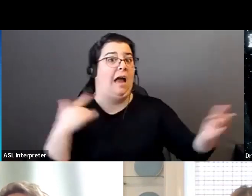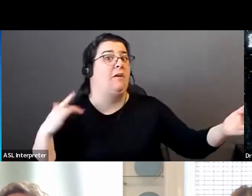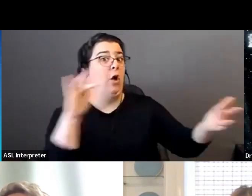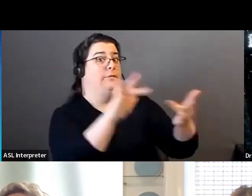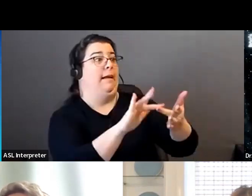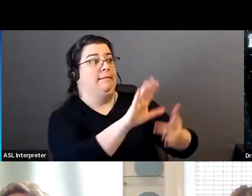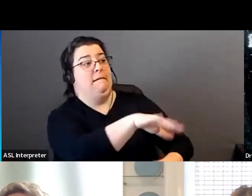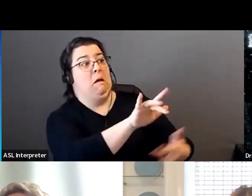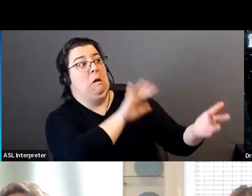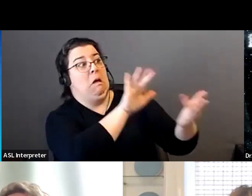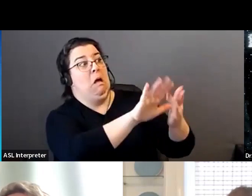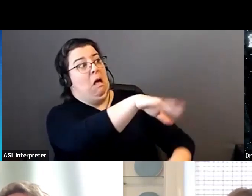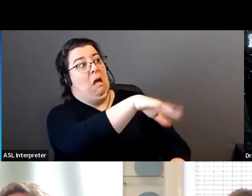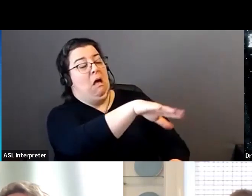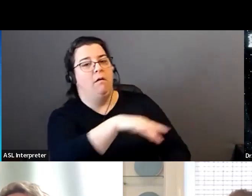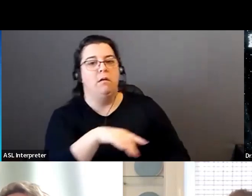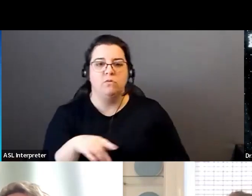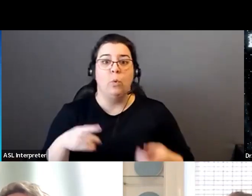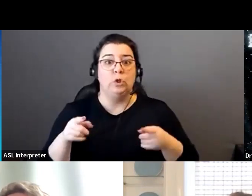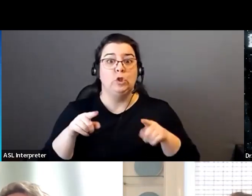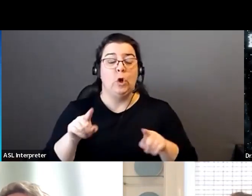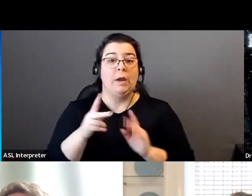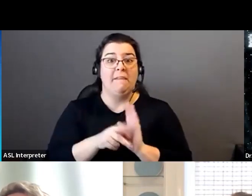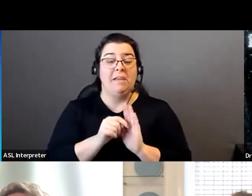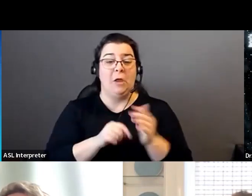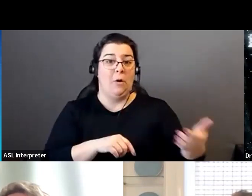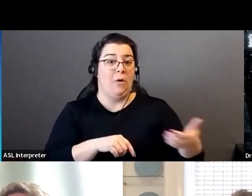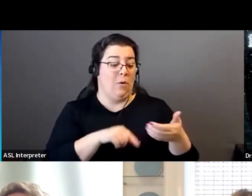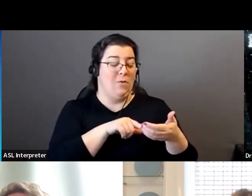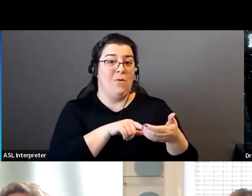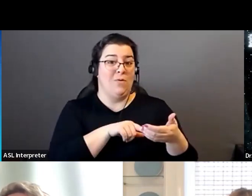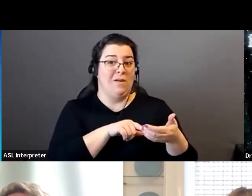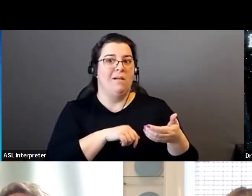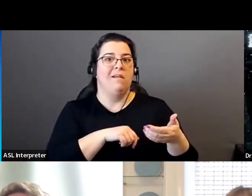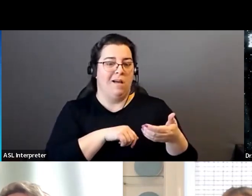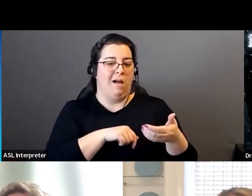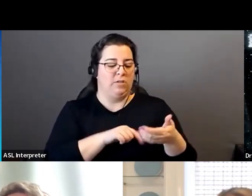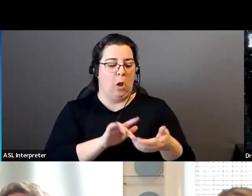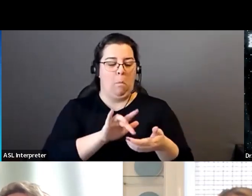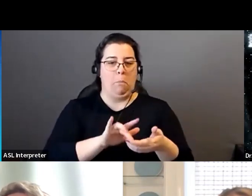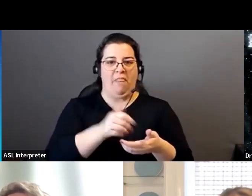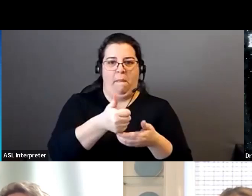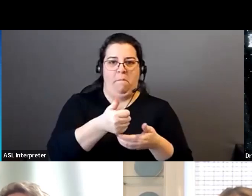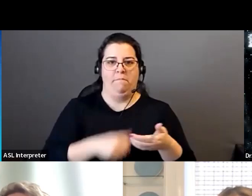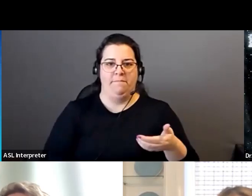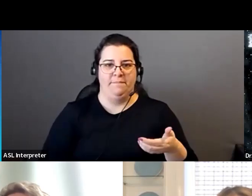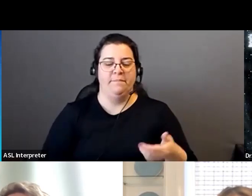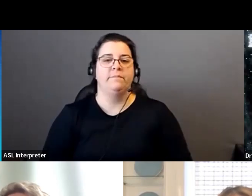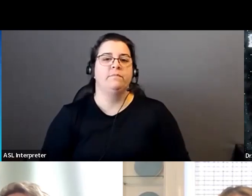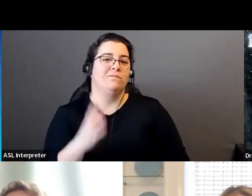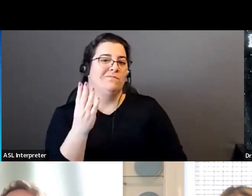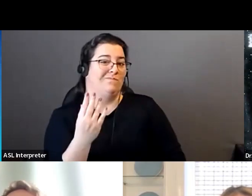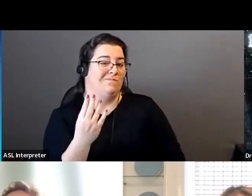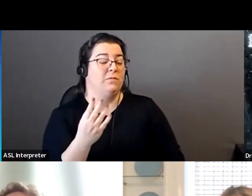who liked the video. Now, when I reached out to her 7 months before, she gave me her manager. Her manager never